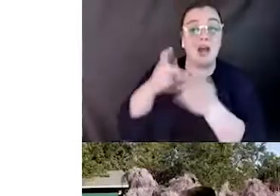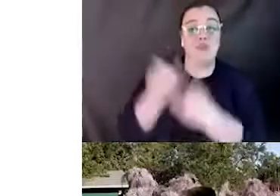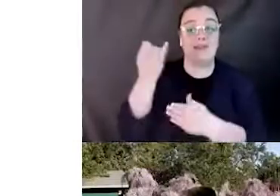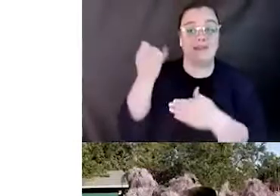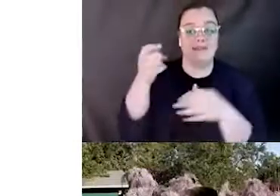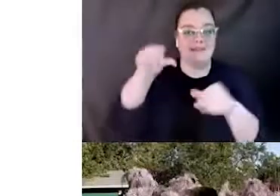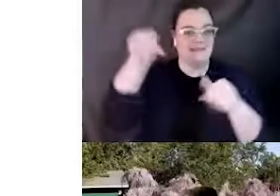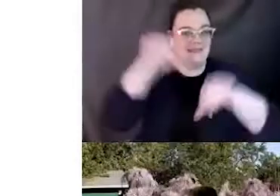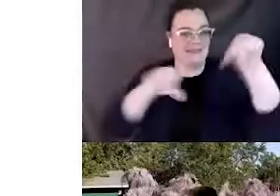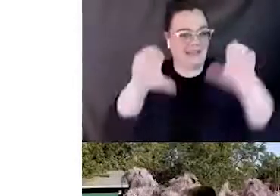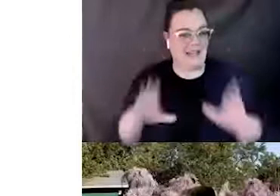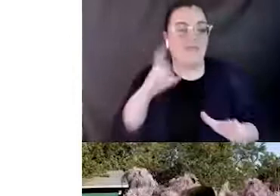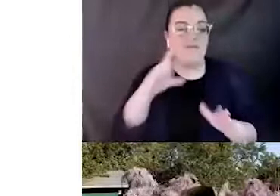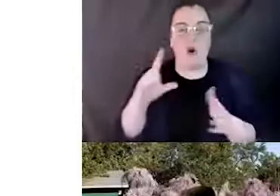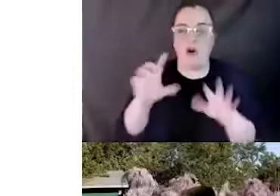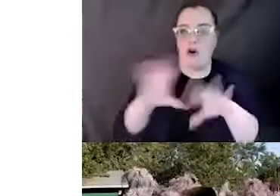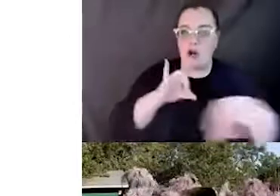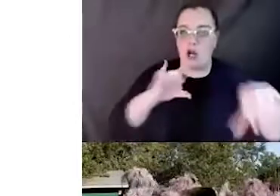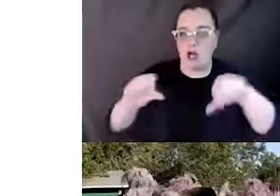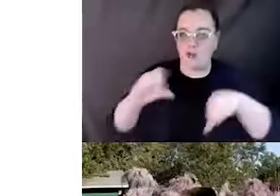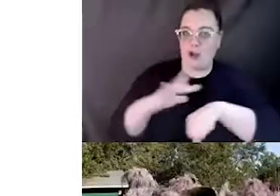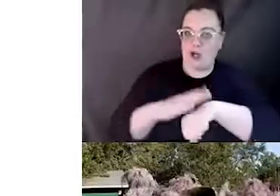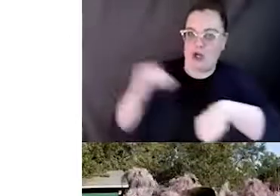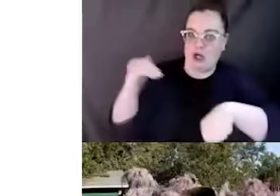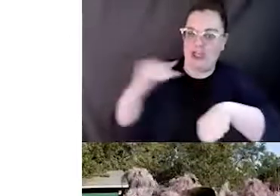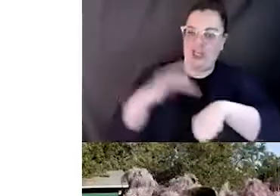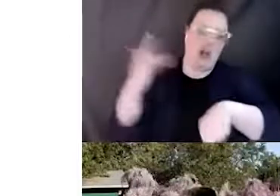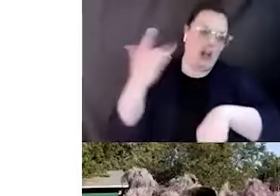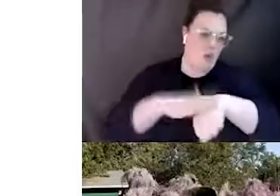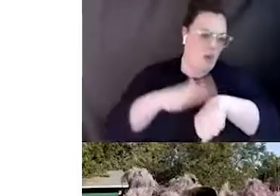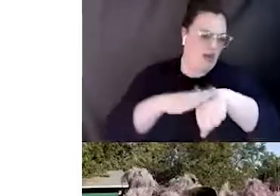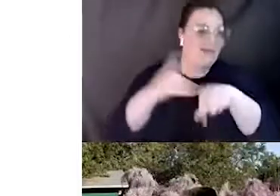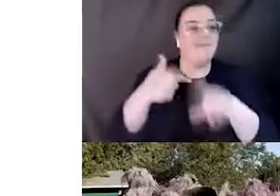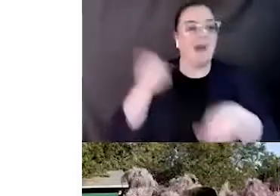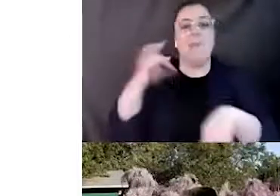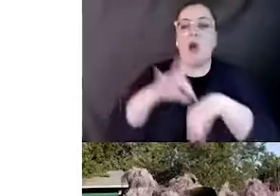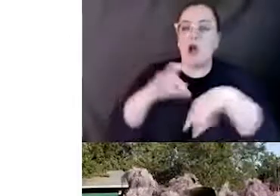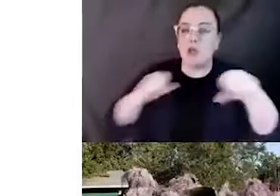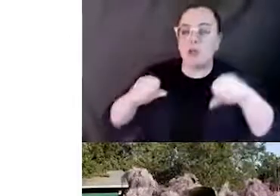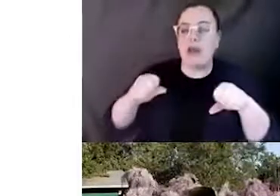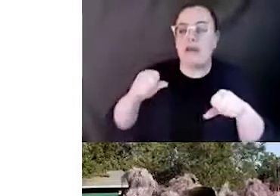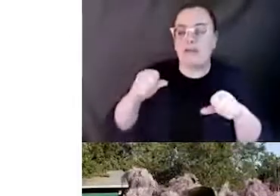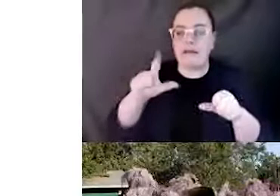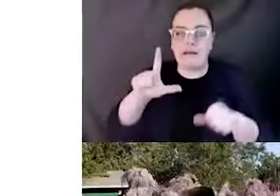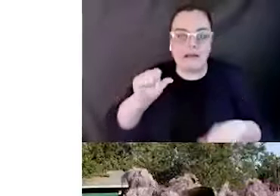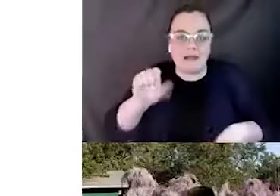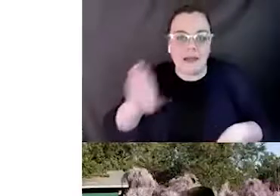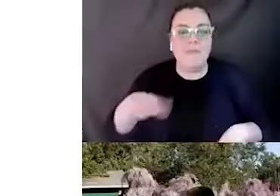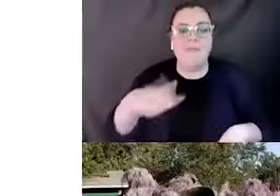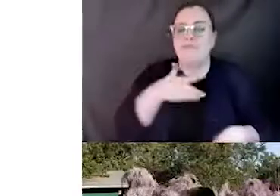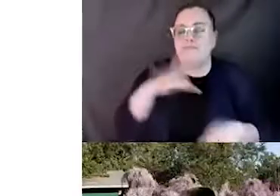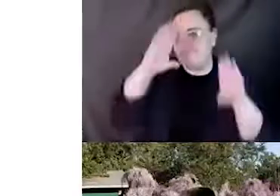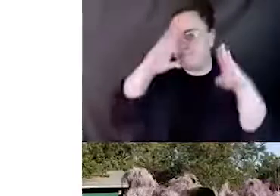warning at the Berkeley Seismology Lab. She primarily works on EPIC, the ShakeAlert point source